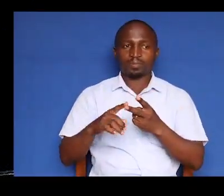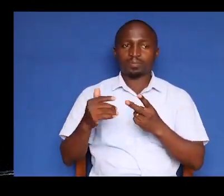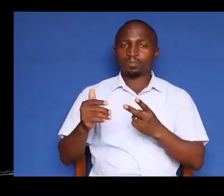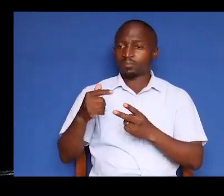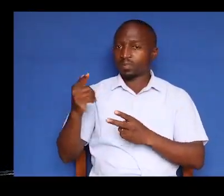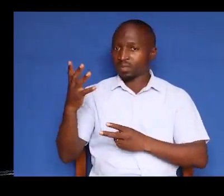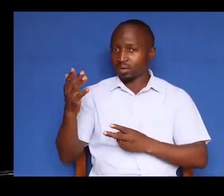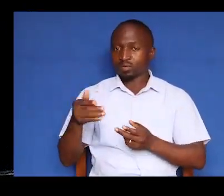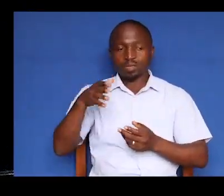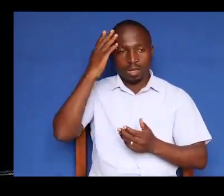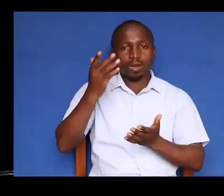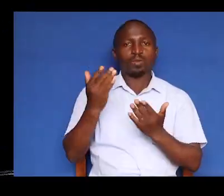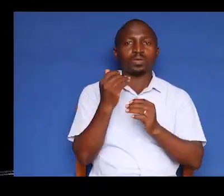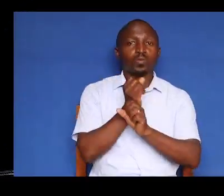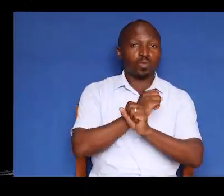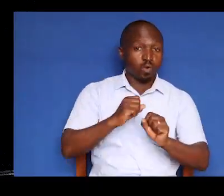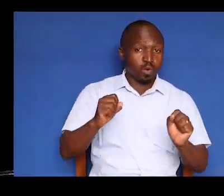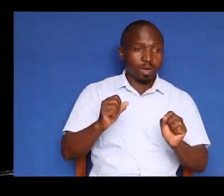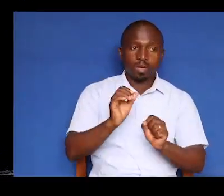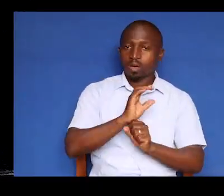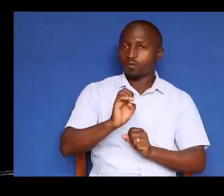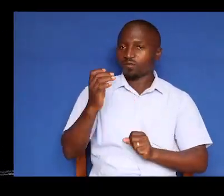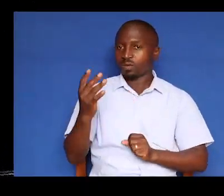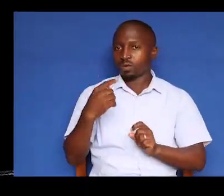500. The government is able to save